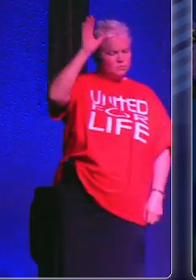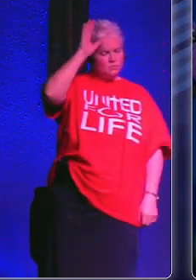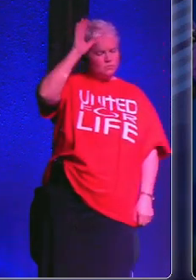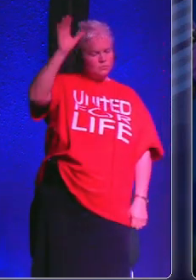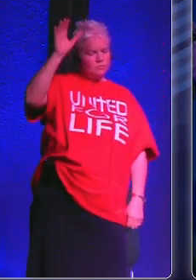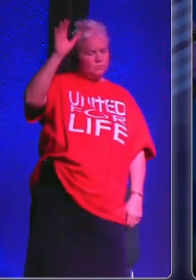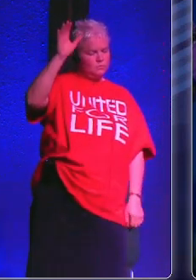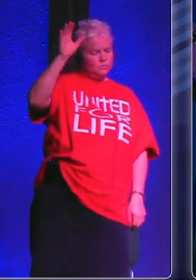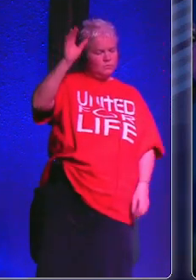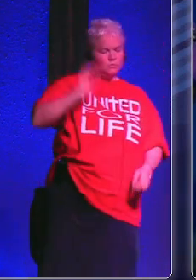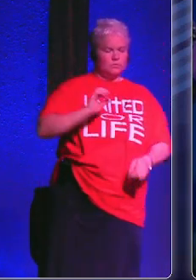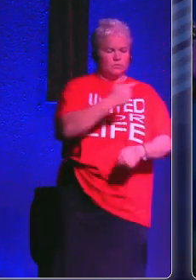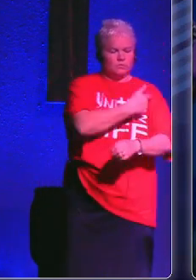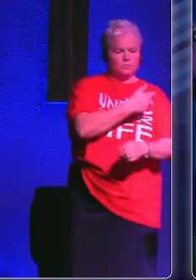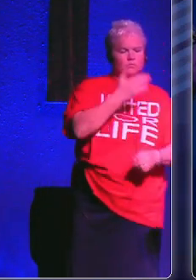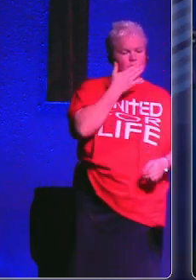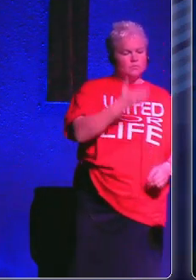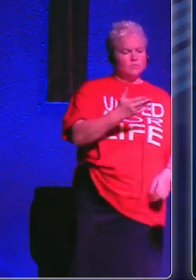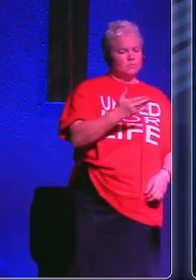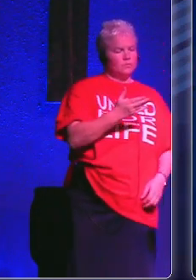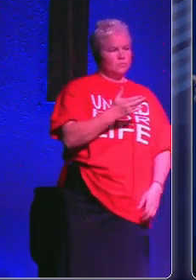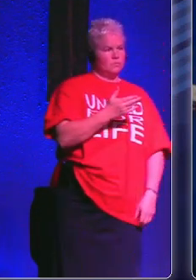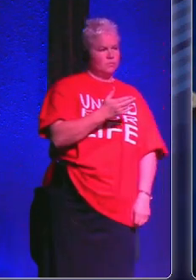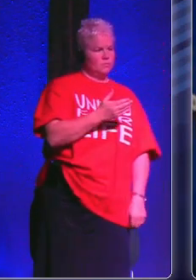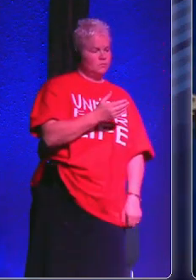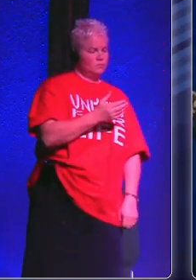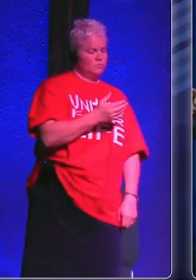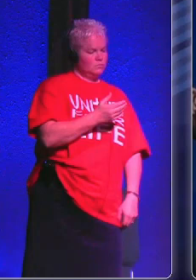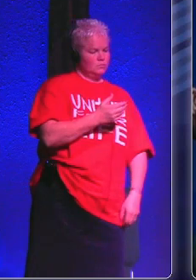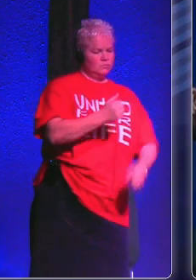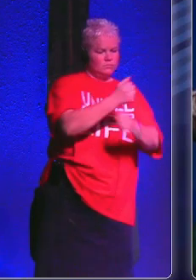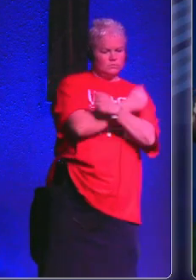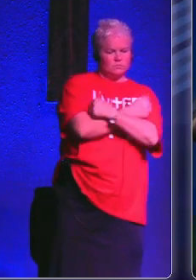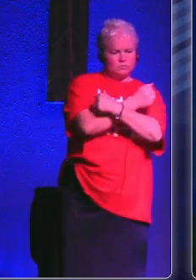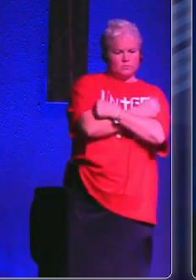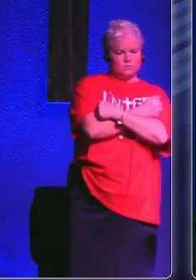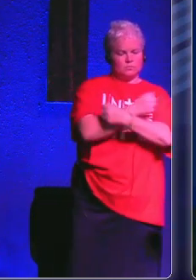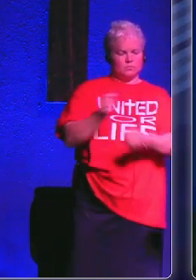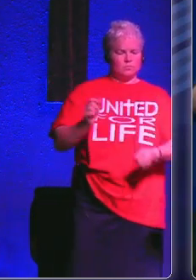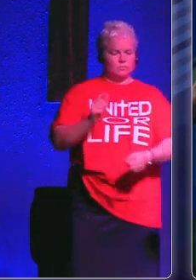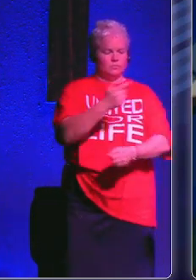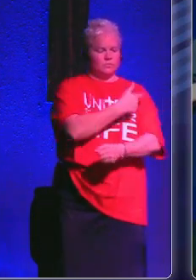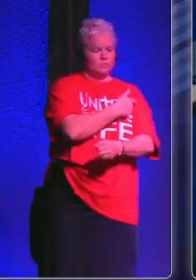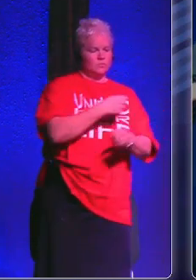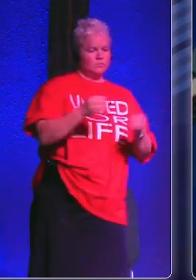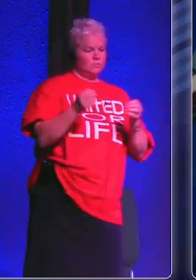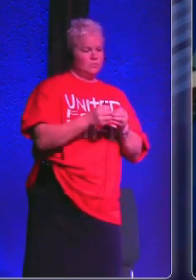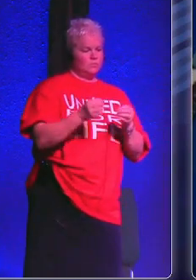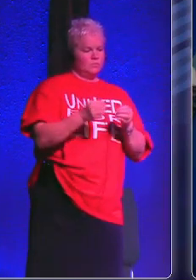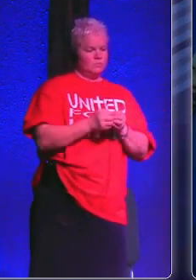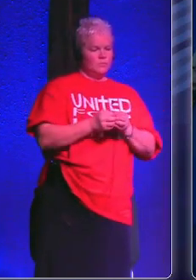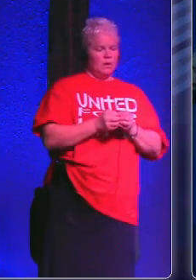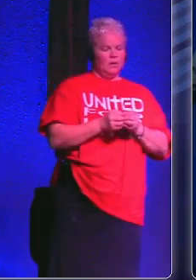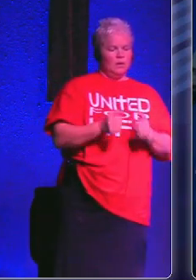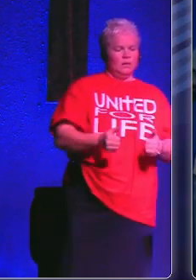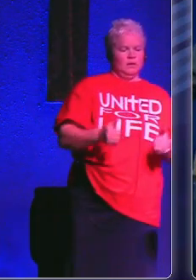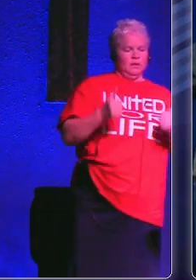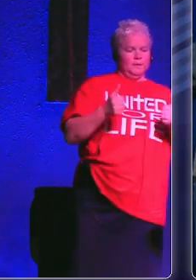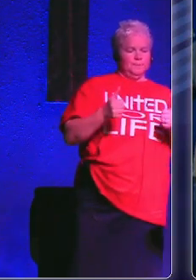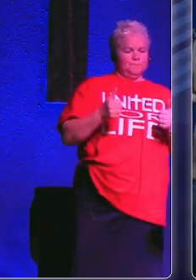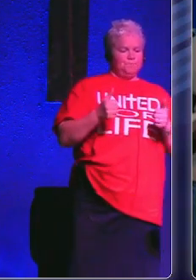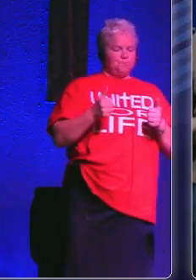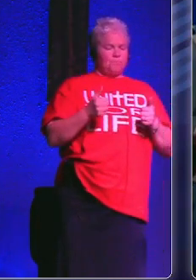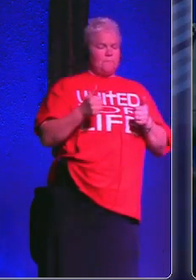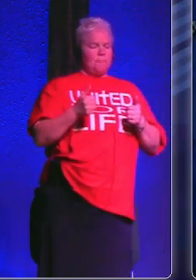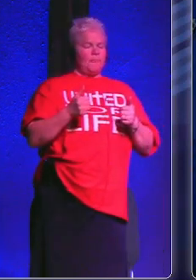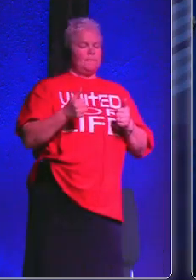Father, we thank You that You love us so much, not to relegate us to a life of